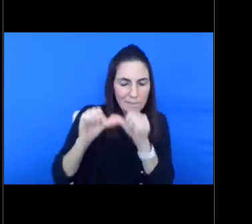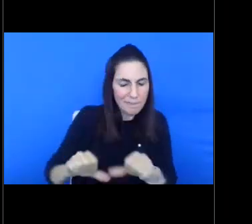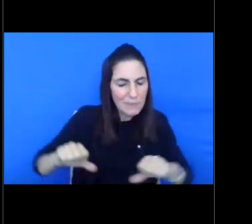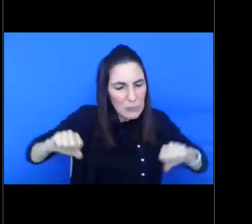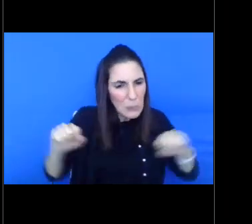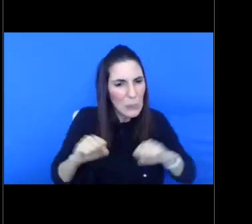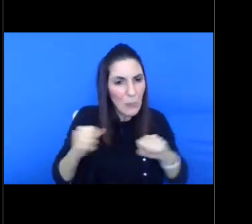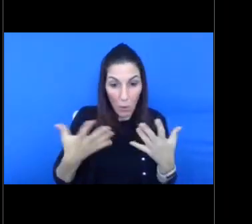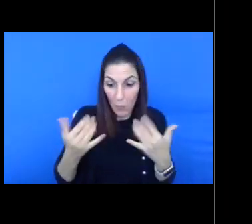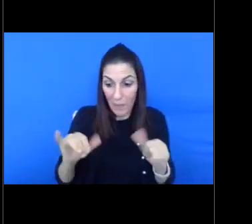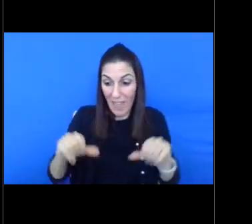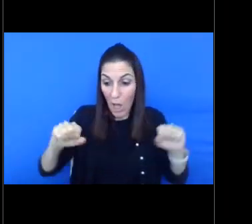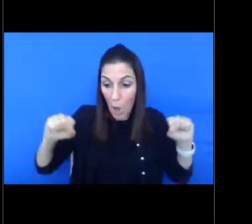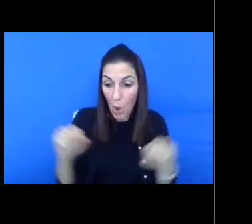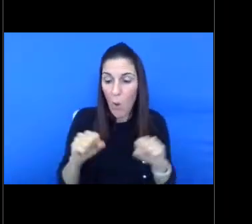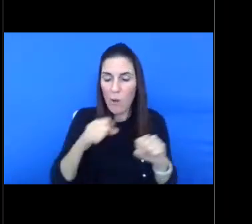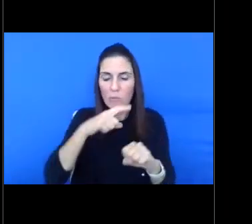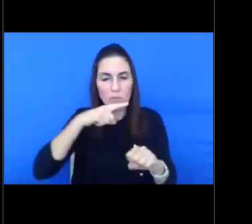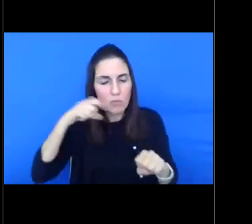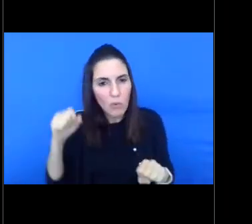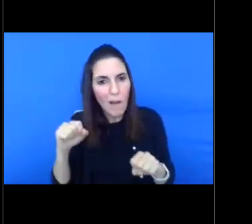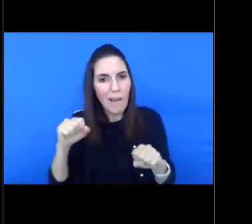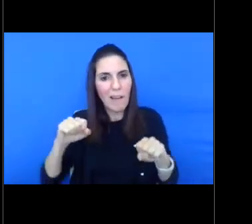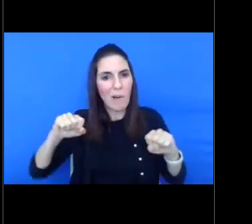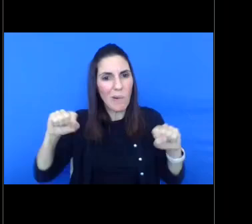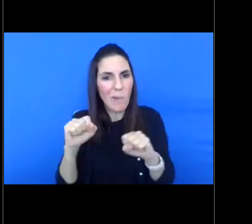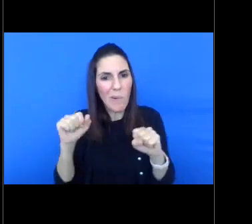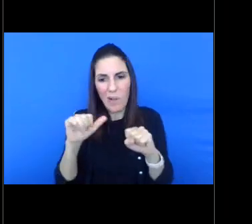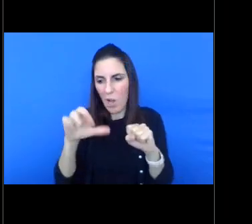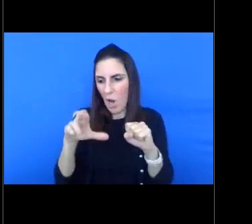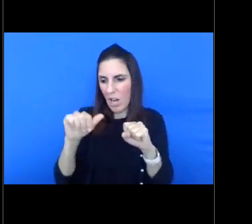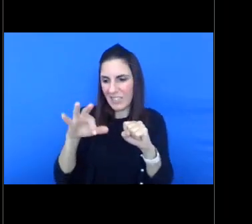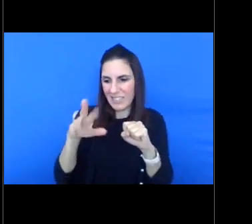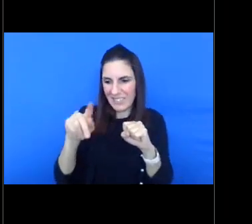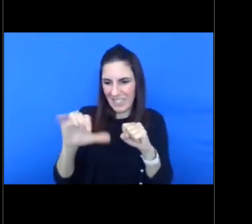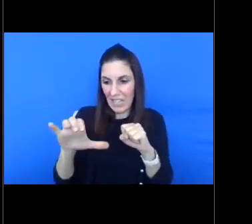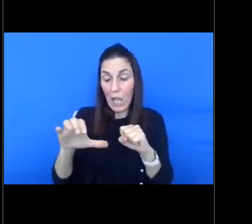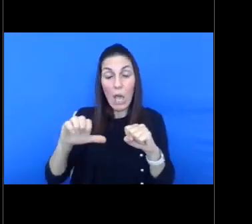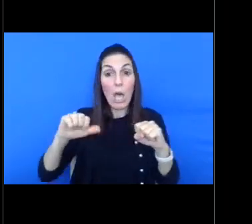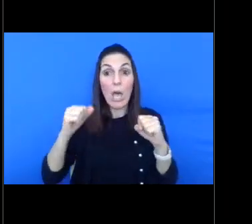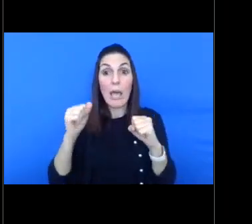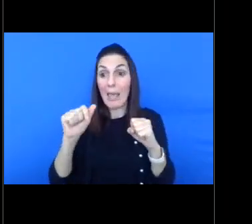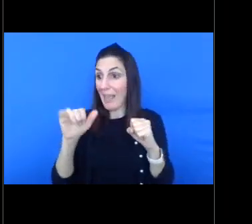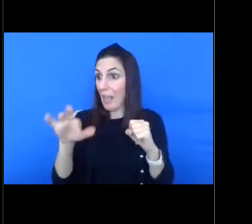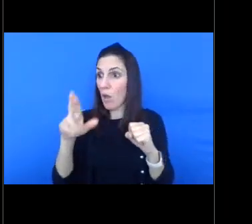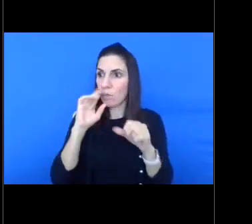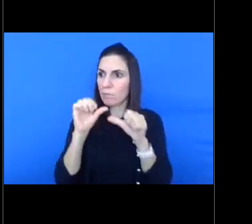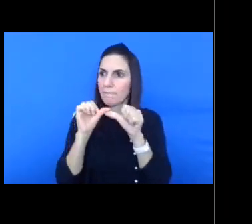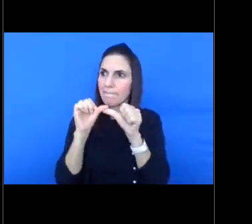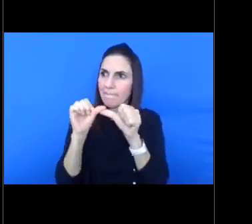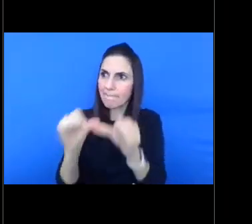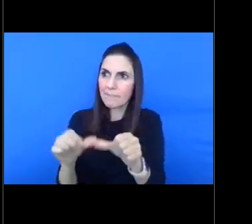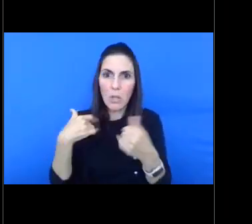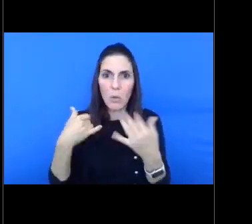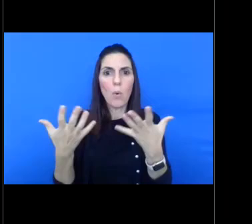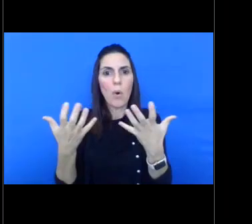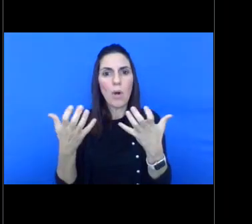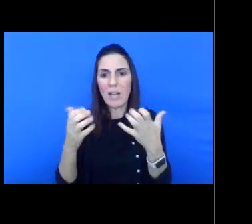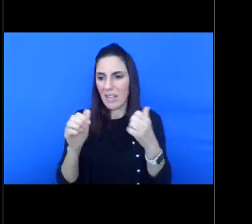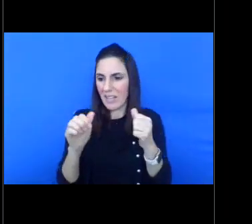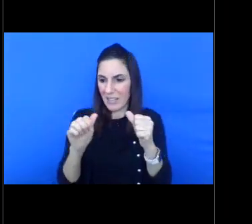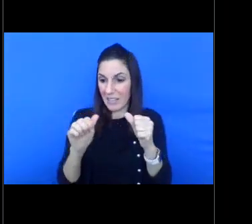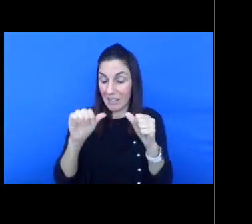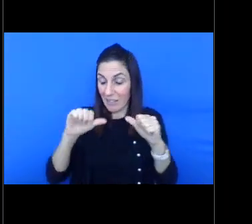that cold, dry Arctic air to just sit there. I mean, you want it really cold. You want it cold throughout the entire column, not just